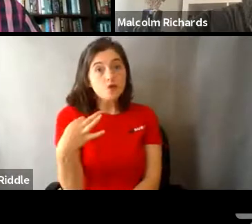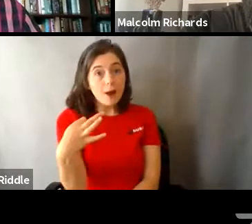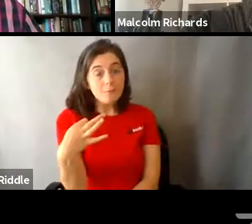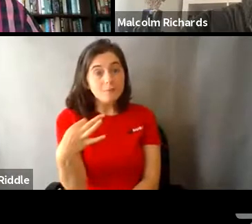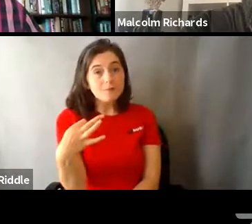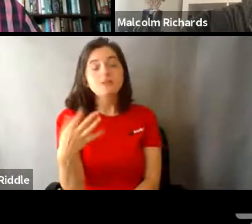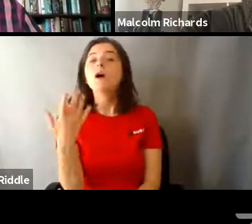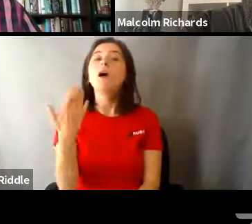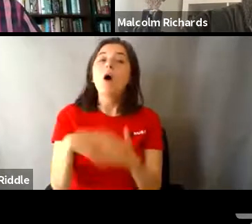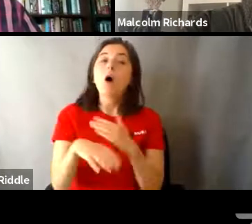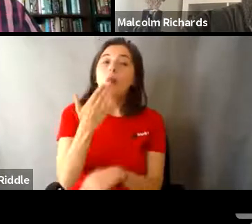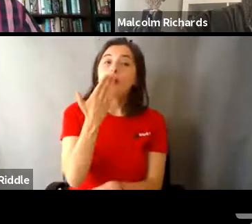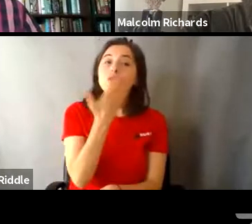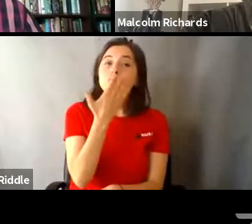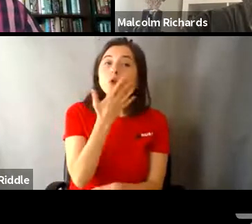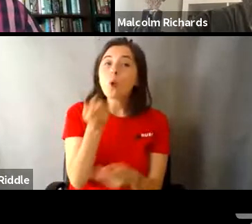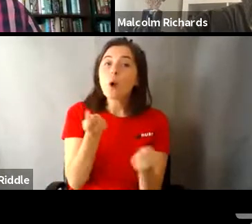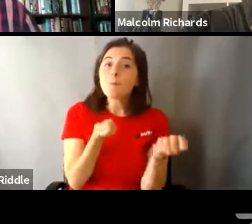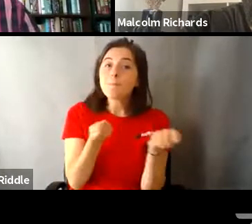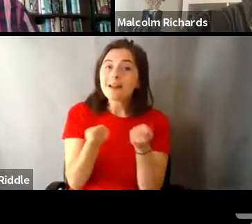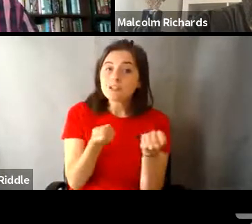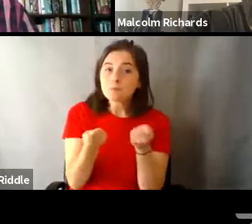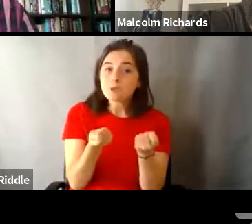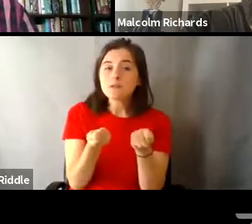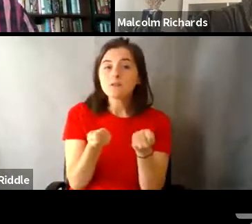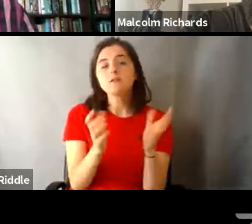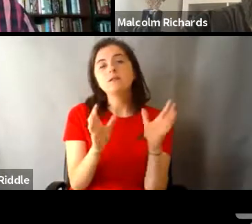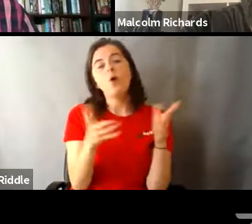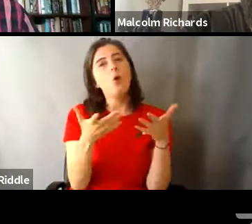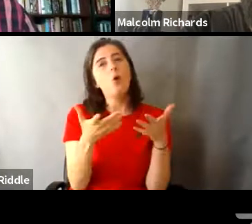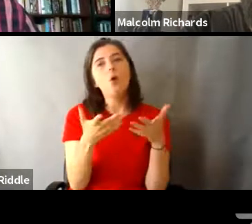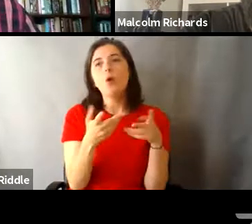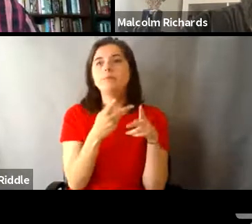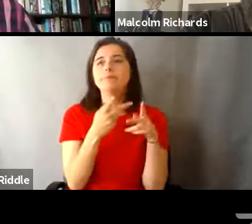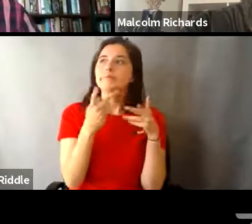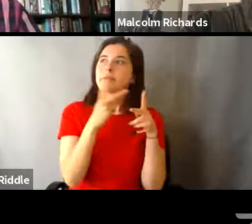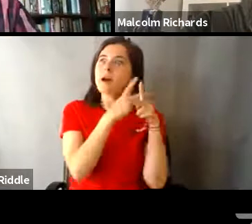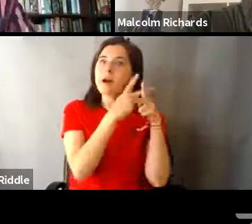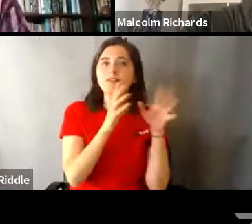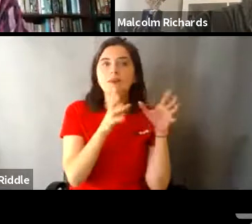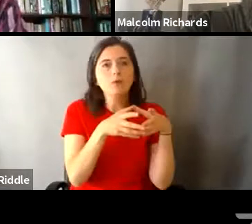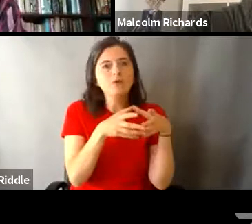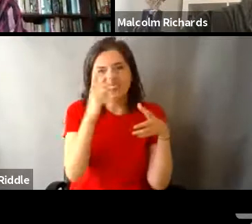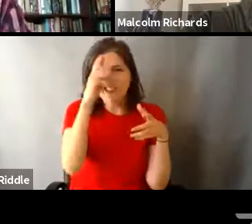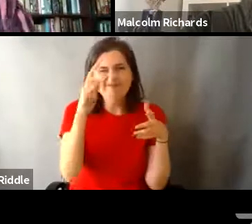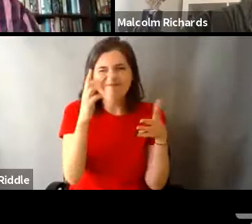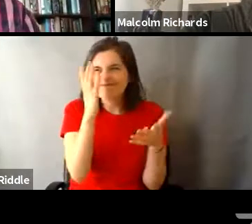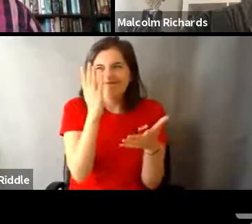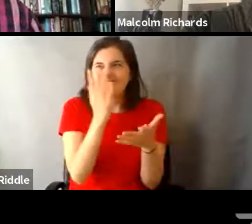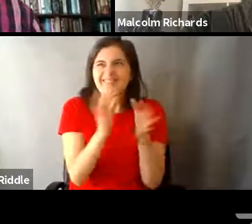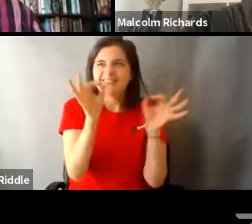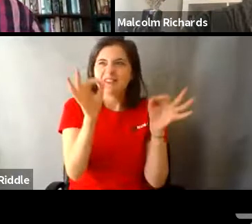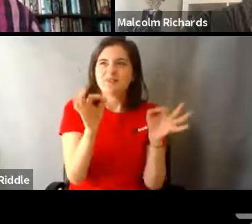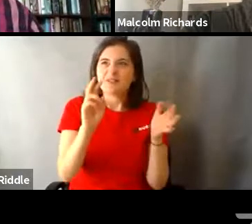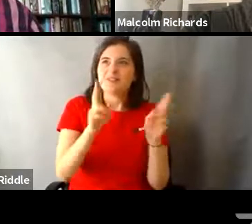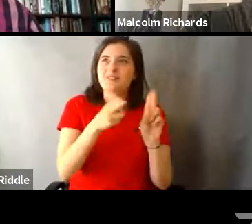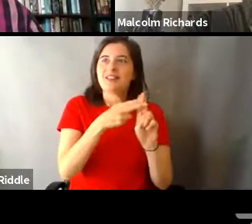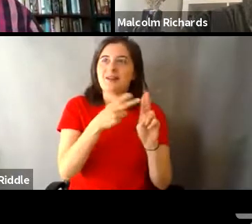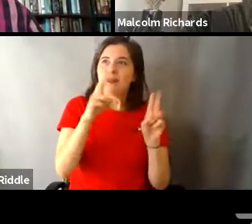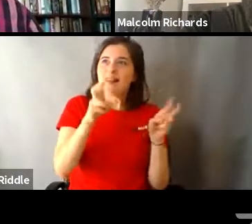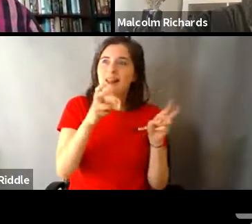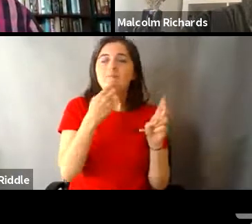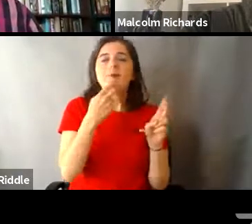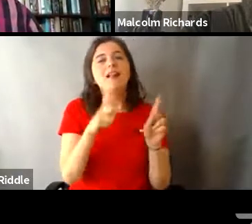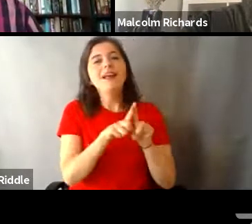management body or the governing body, or I don't know what the exact term would be, but the equivalent of a school governing body. And they have